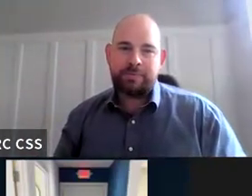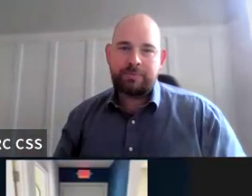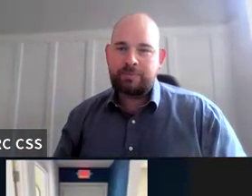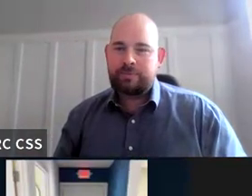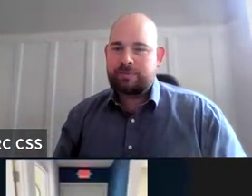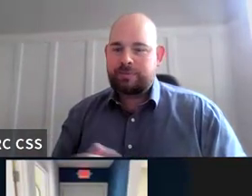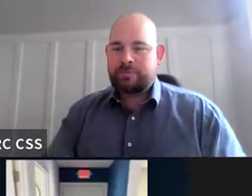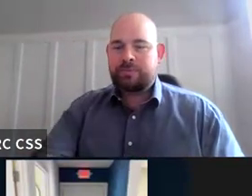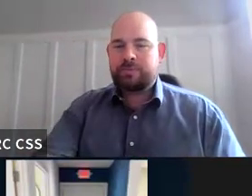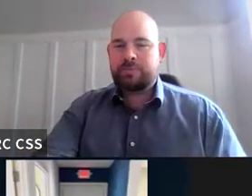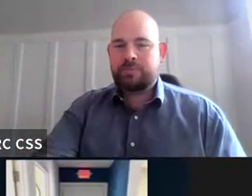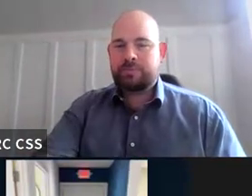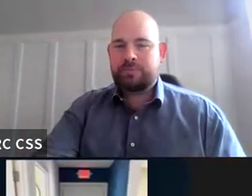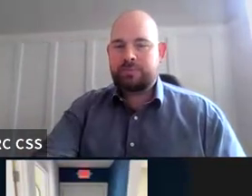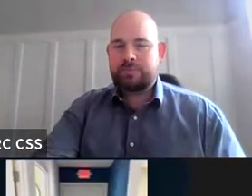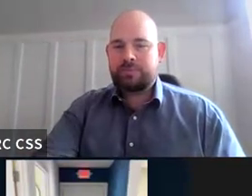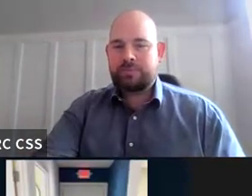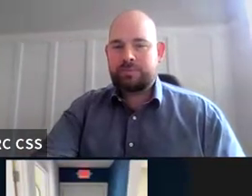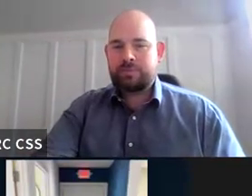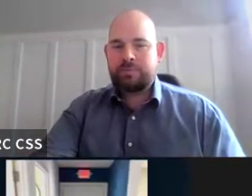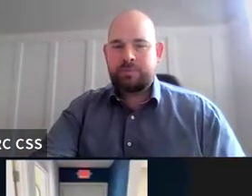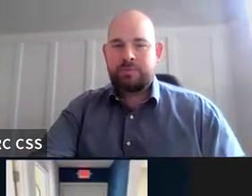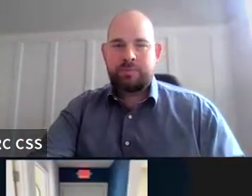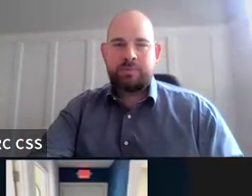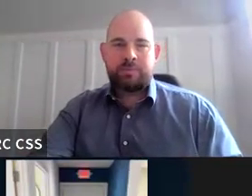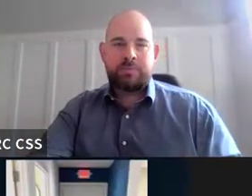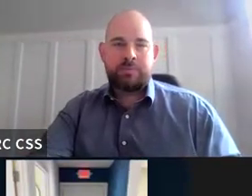and visual ways that you could see if things were safe.